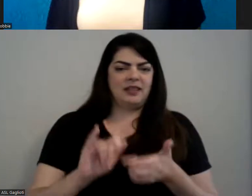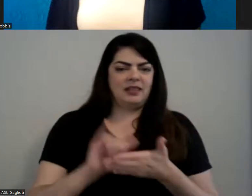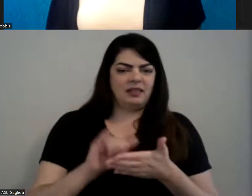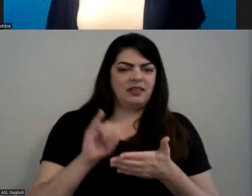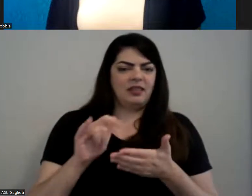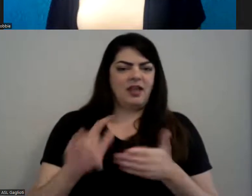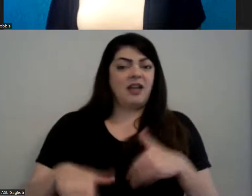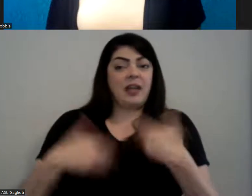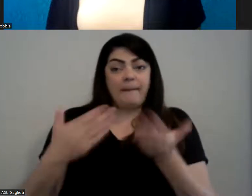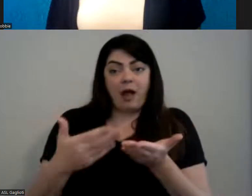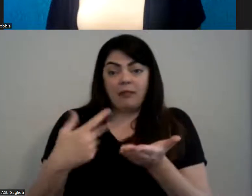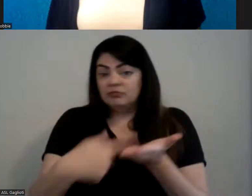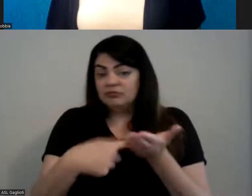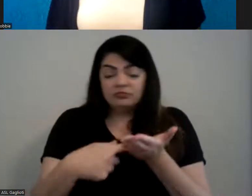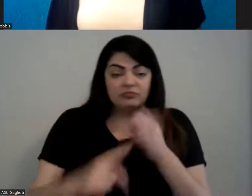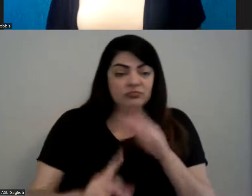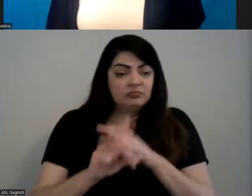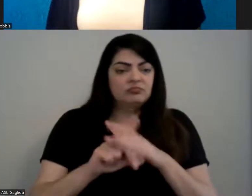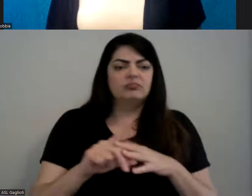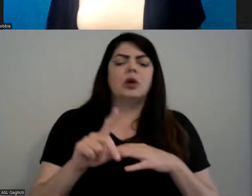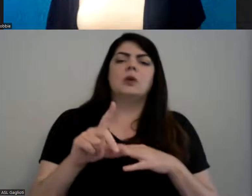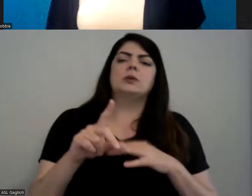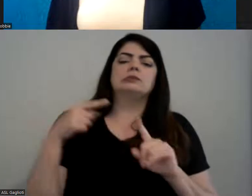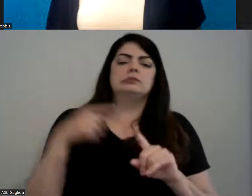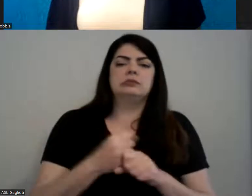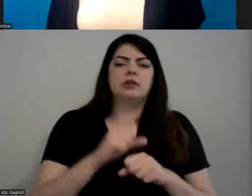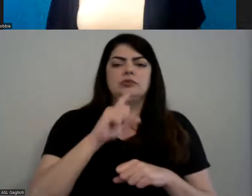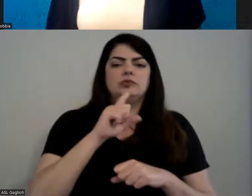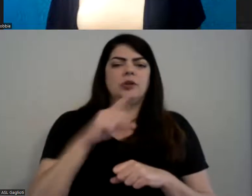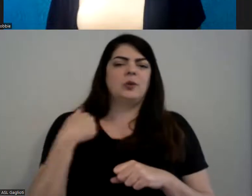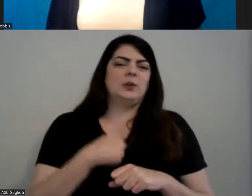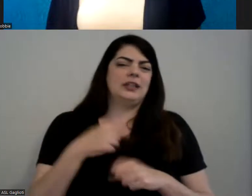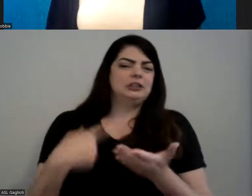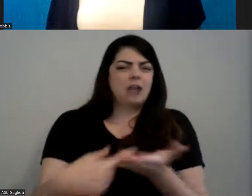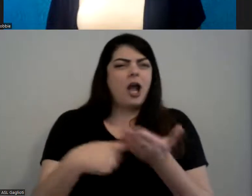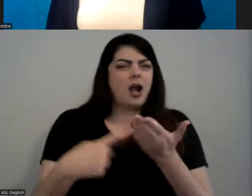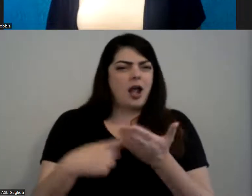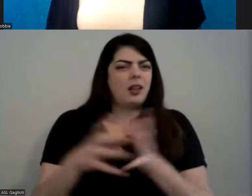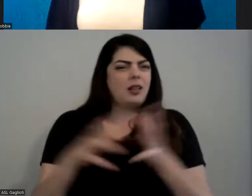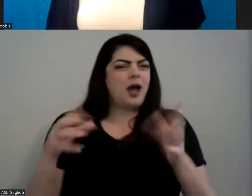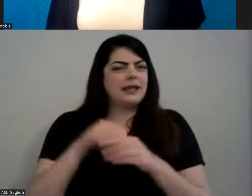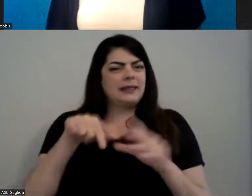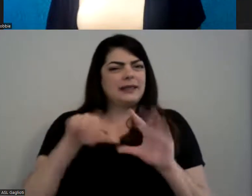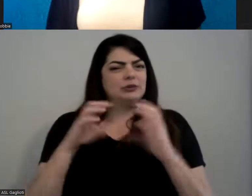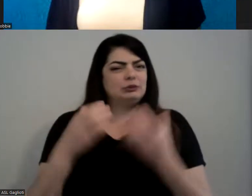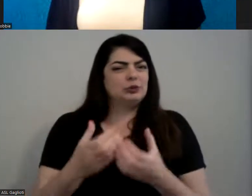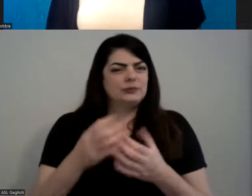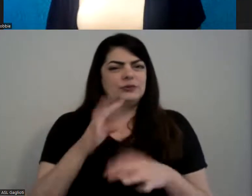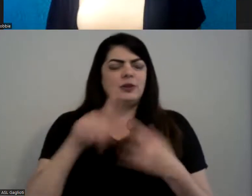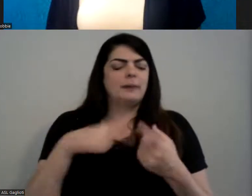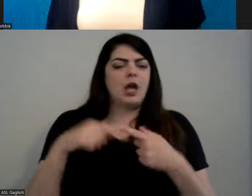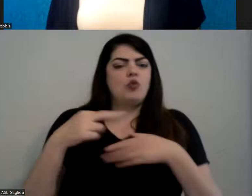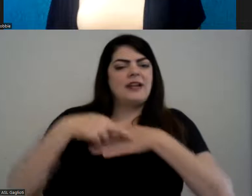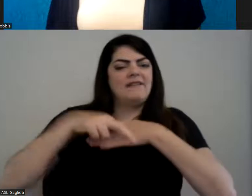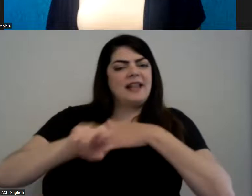making sure that we talk a lot about in these groups and different collaborative groups about reflecting the voice of the